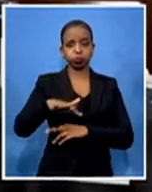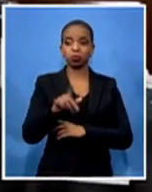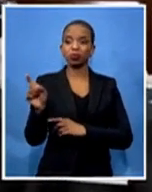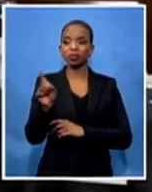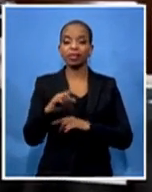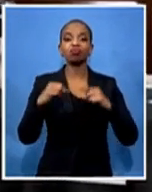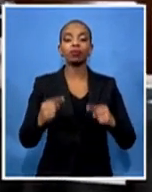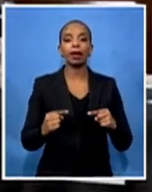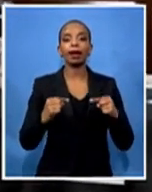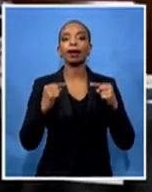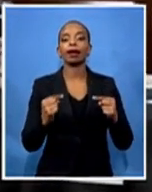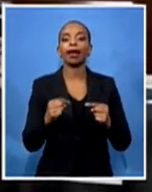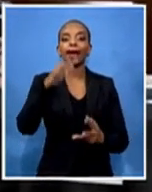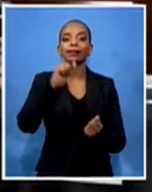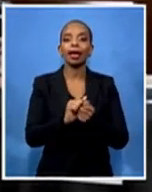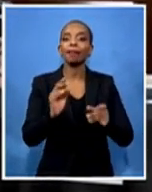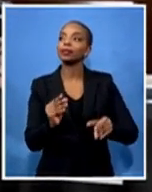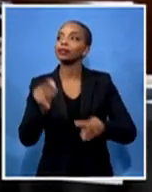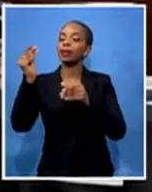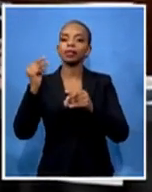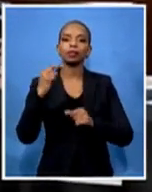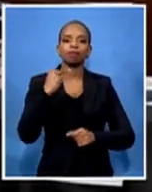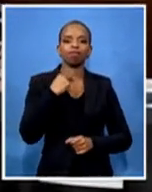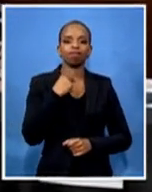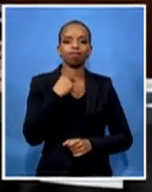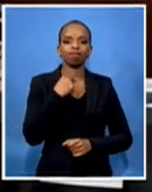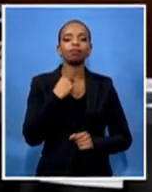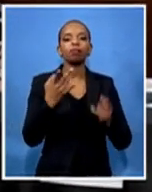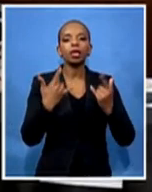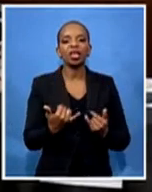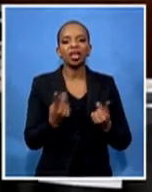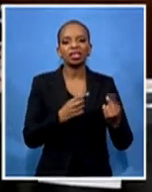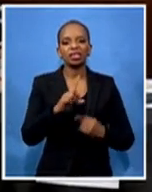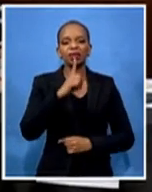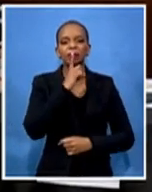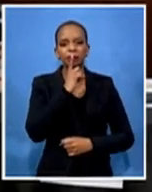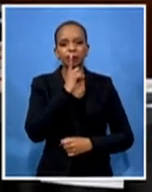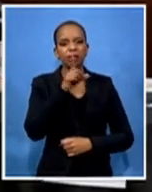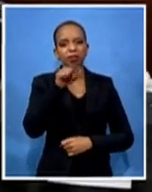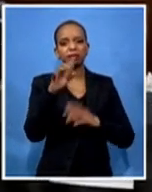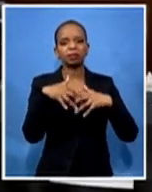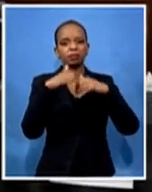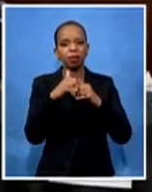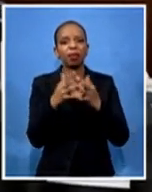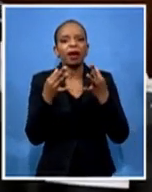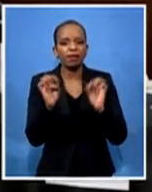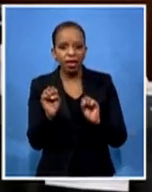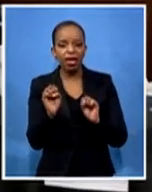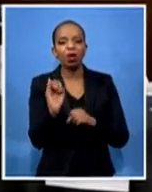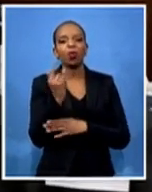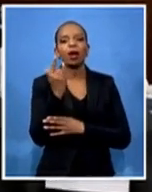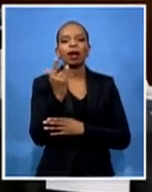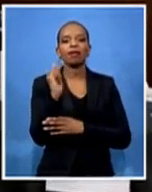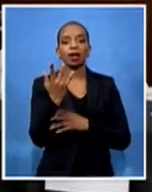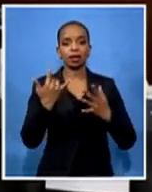like we need to start doing a rapid deployment, here free Wi-Fi. And on that note, we decided, let's start Evezoguhle, which was in